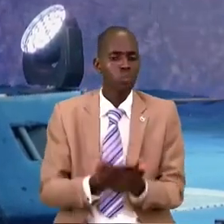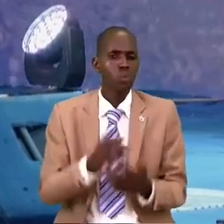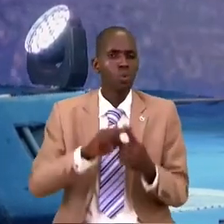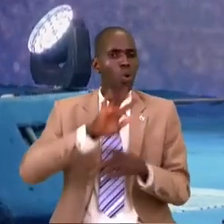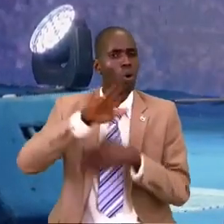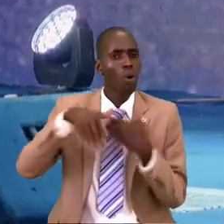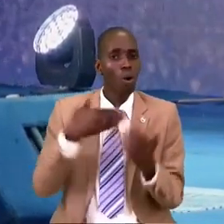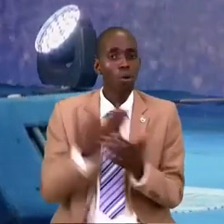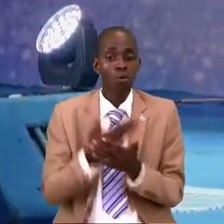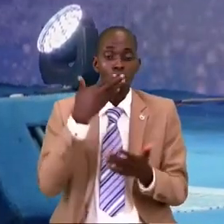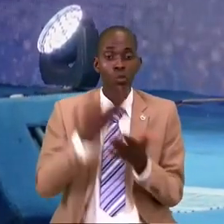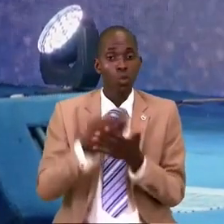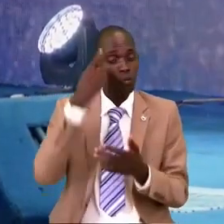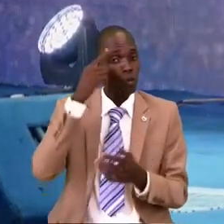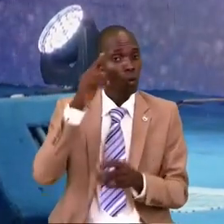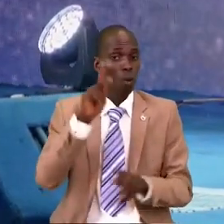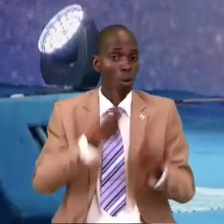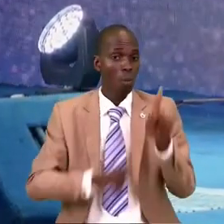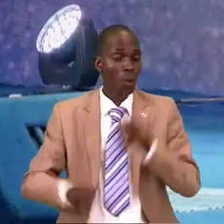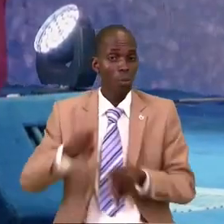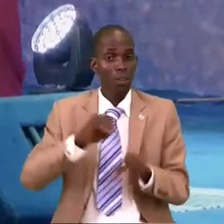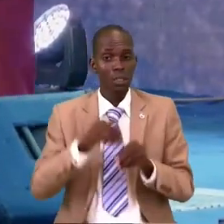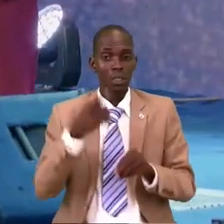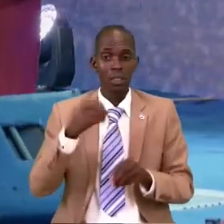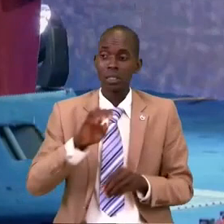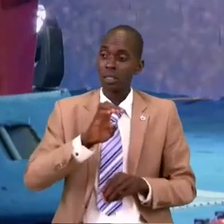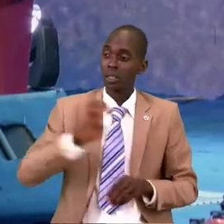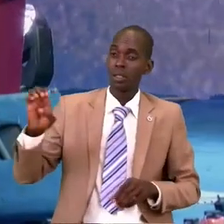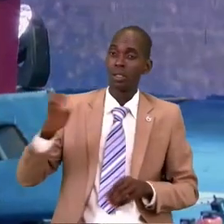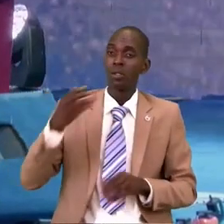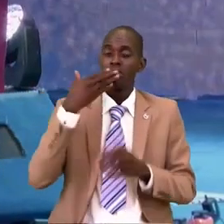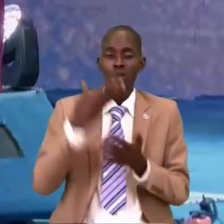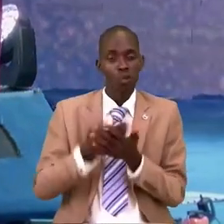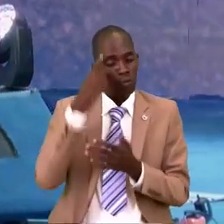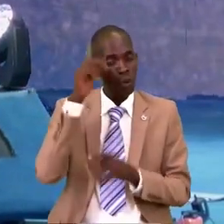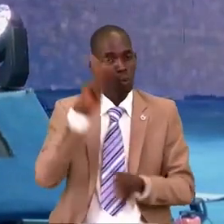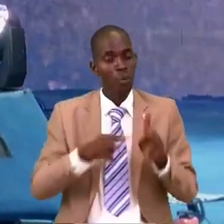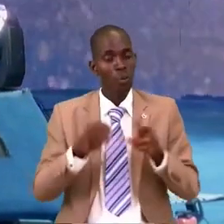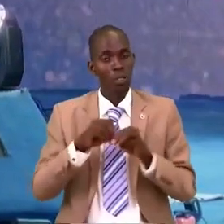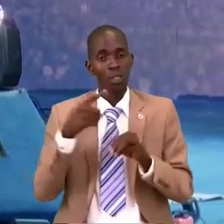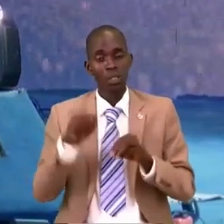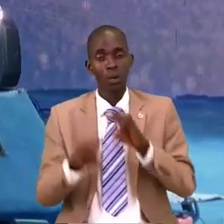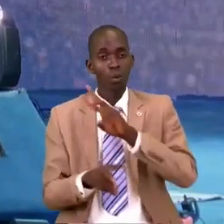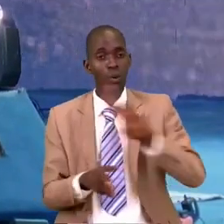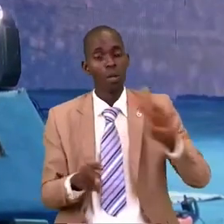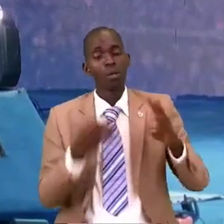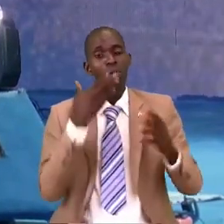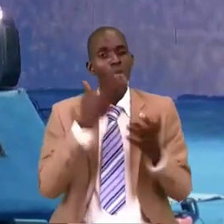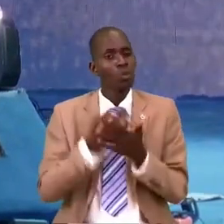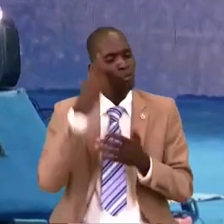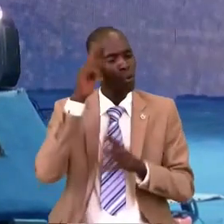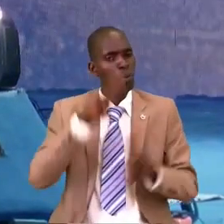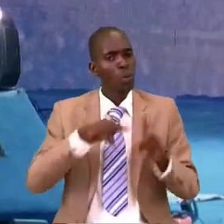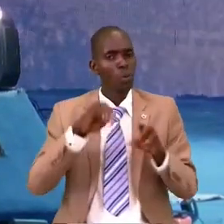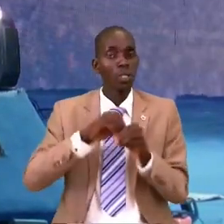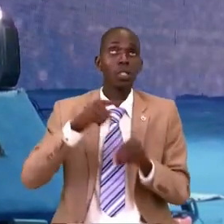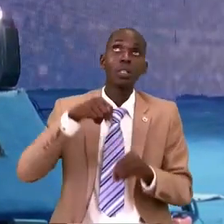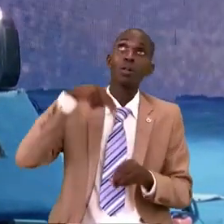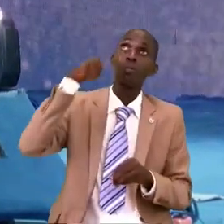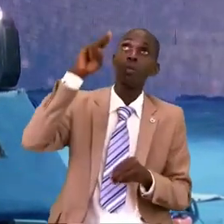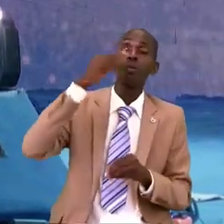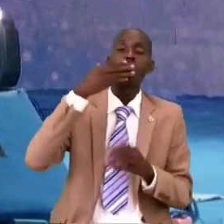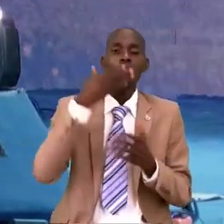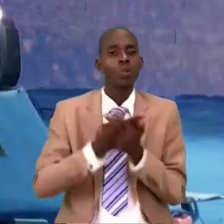north. It's good to them in the south. It's good to them in our country. It's good to them them all over